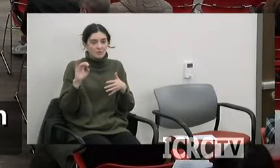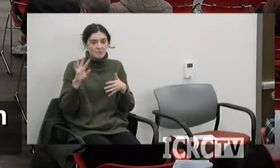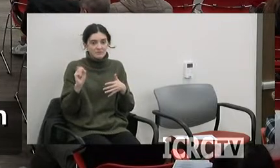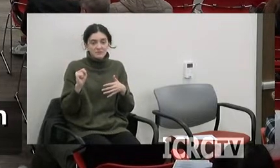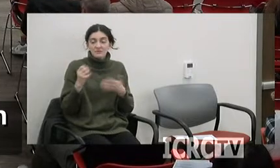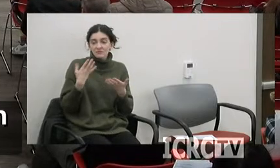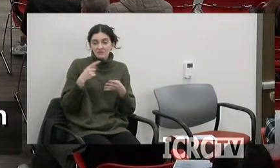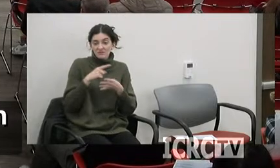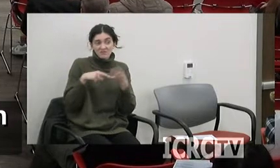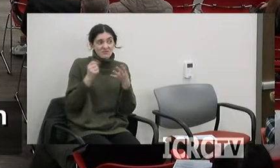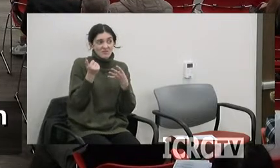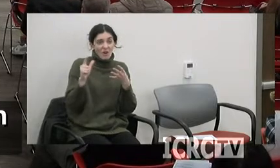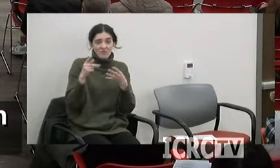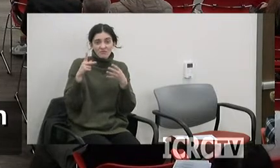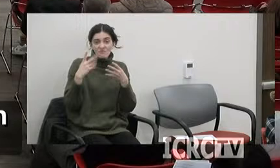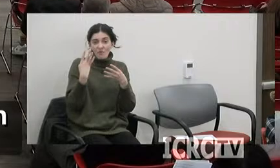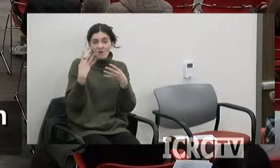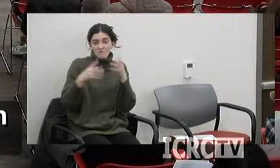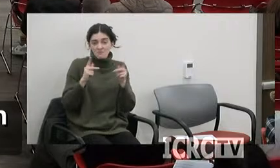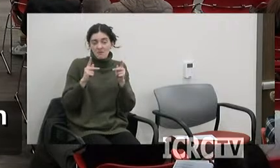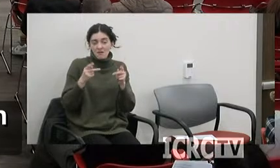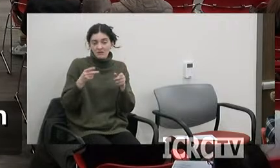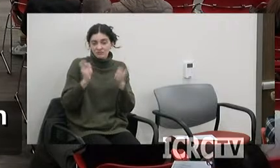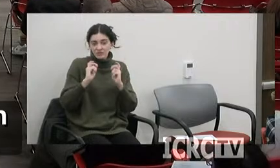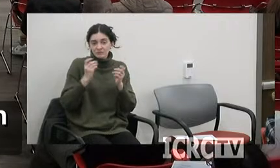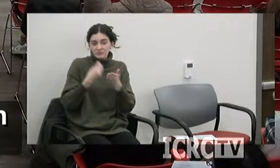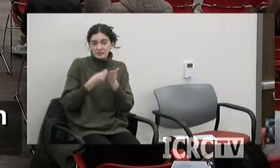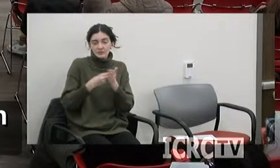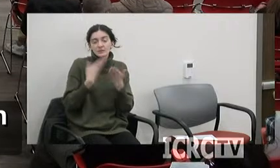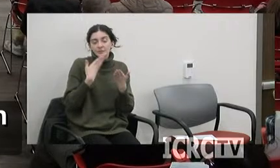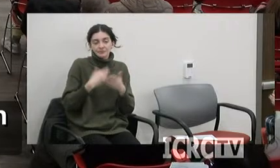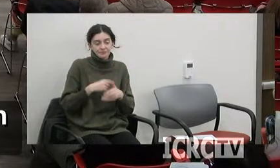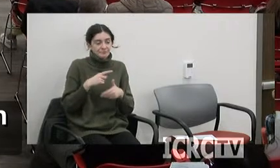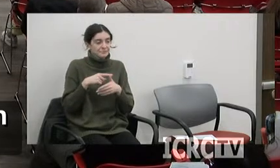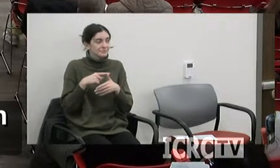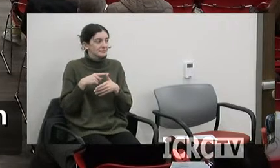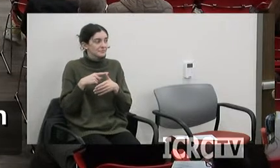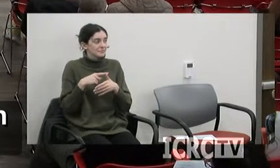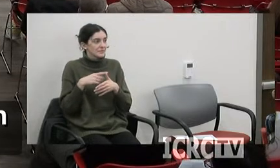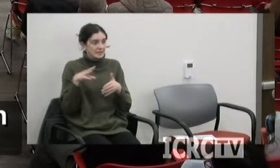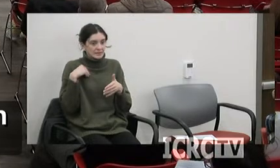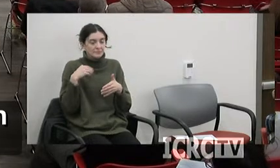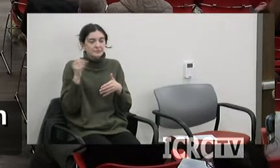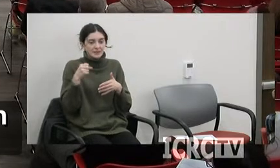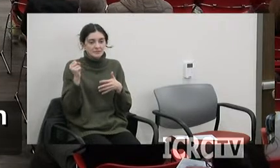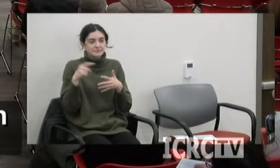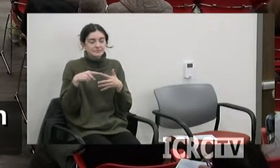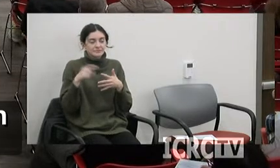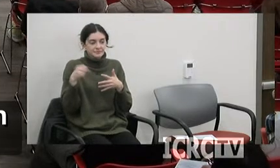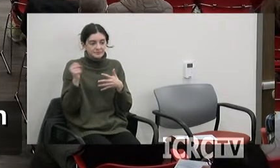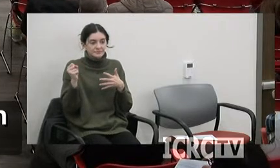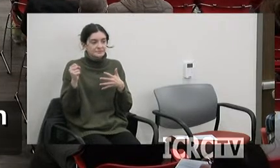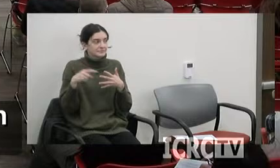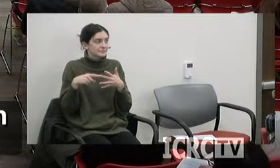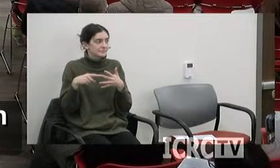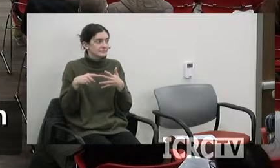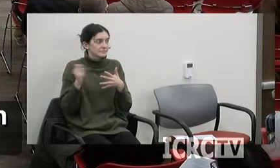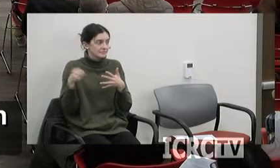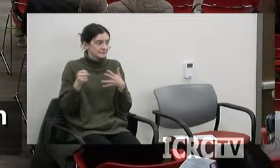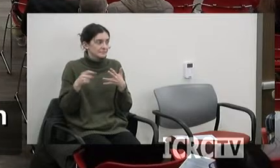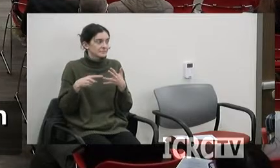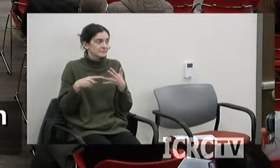Okay, we have a motion and a second. Call the roll. Mrs. Mason? Yes. Mr. Combs? Yes. Mrs. Nolan?